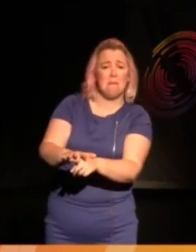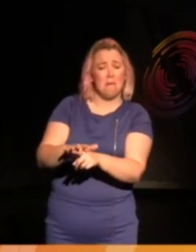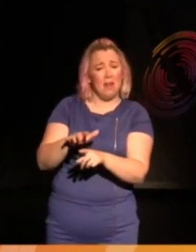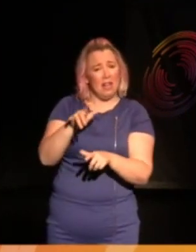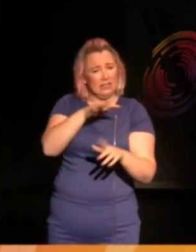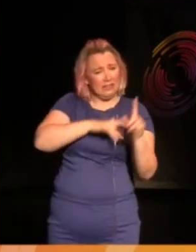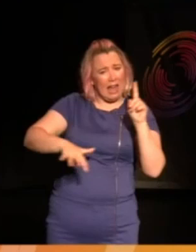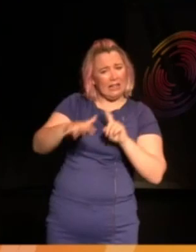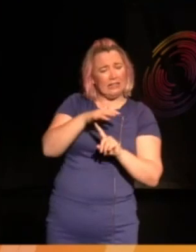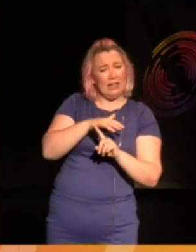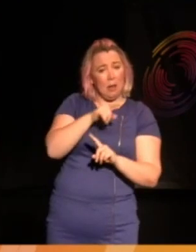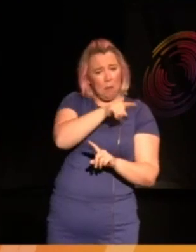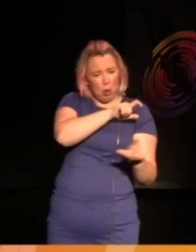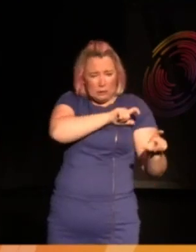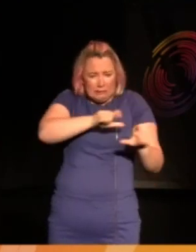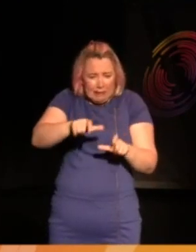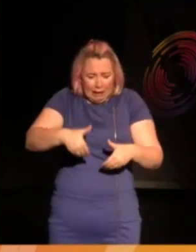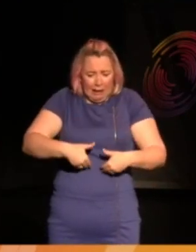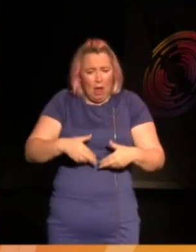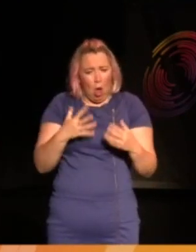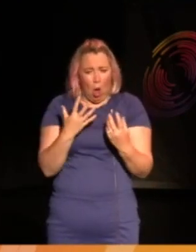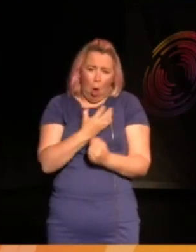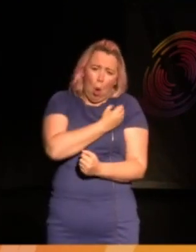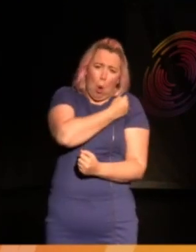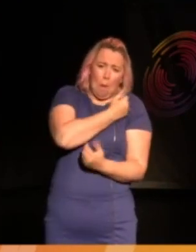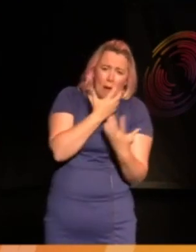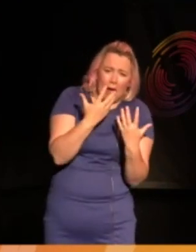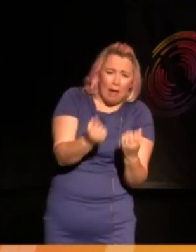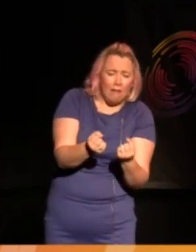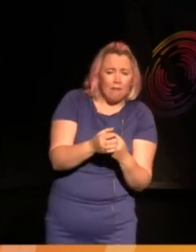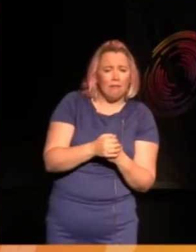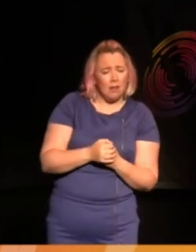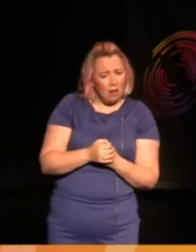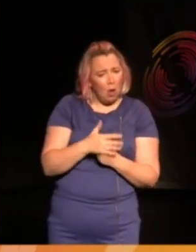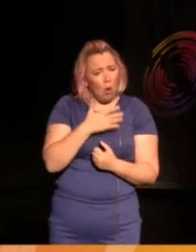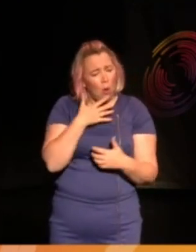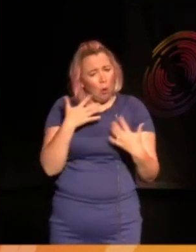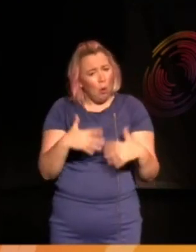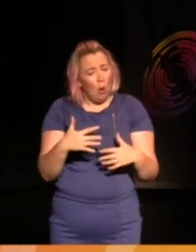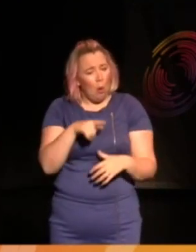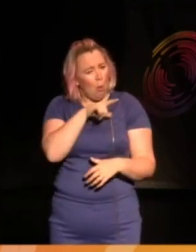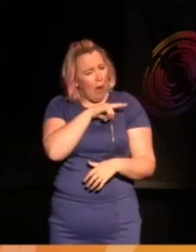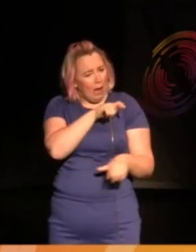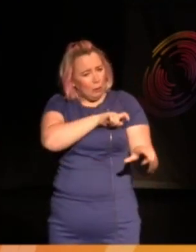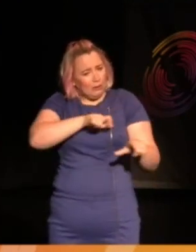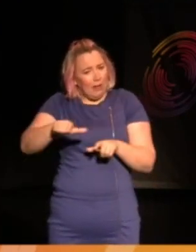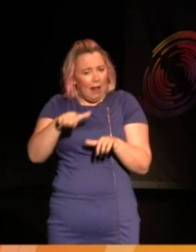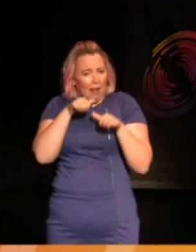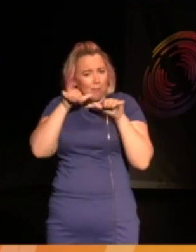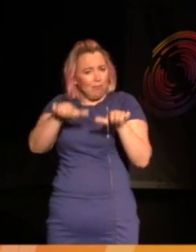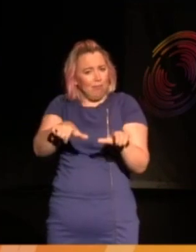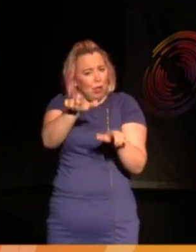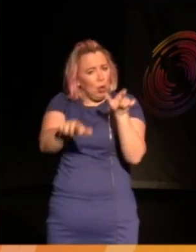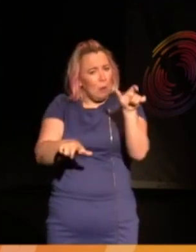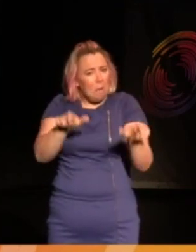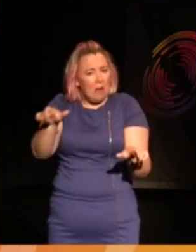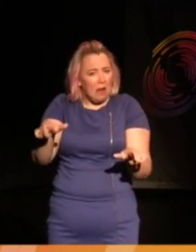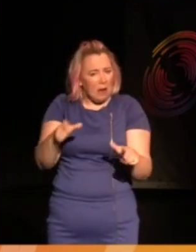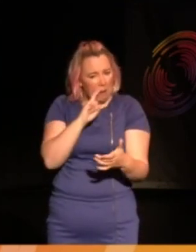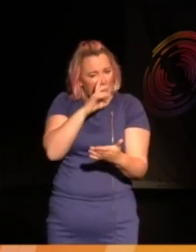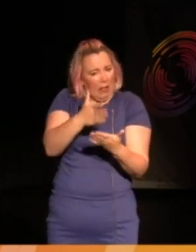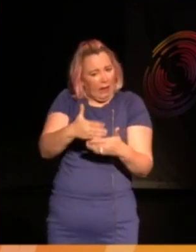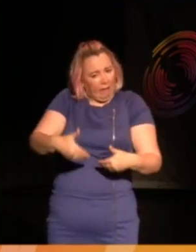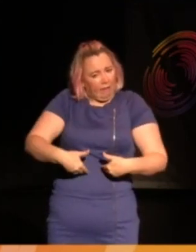society is organized. Why have you remained on humans' side? Well, first